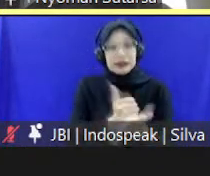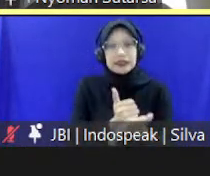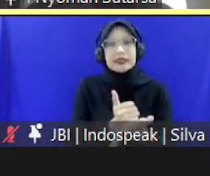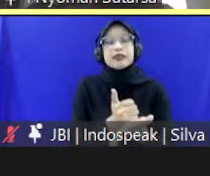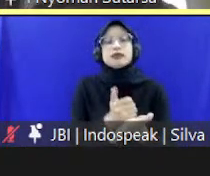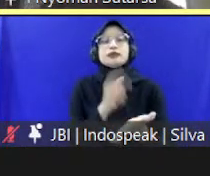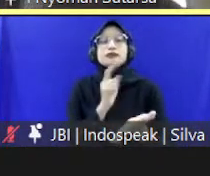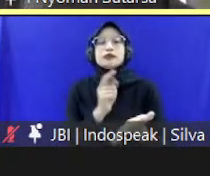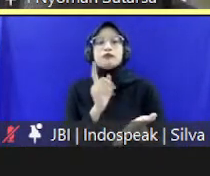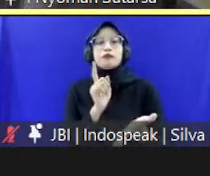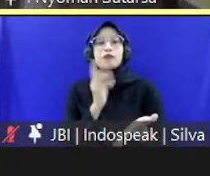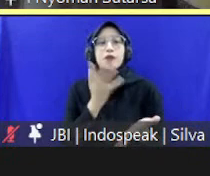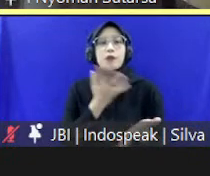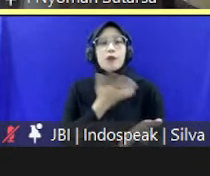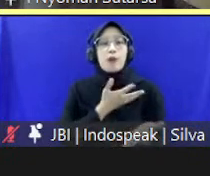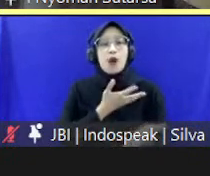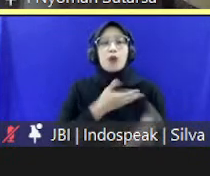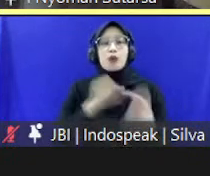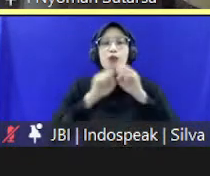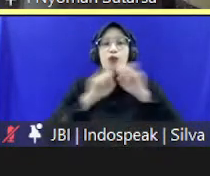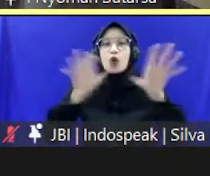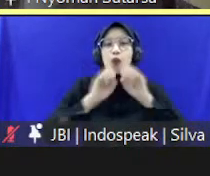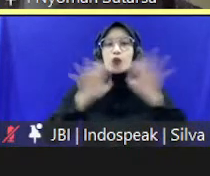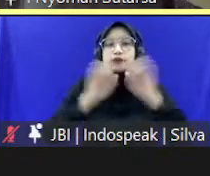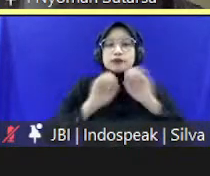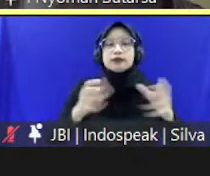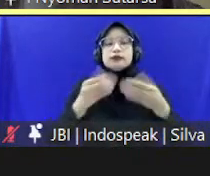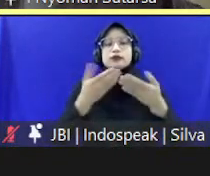to promote social justice in Indonesia.